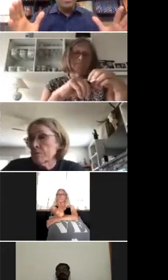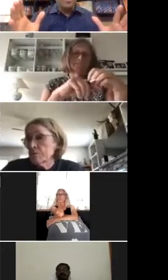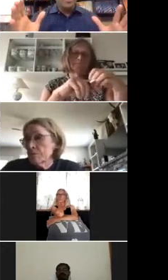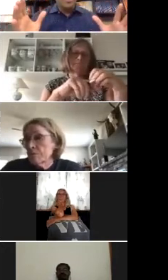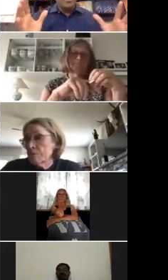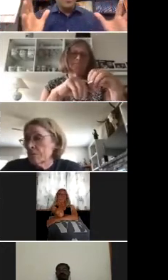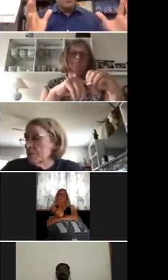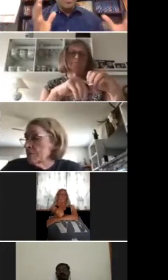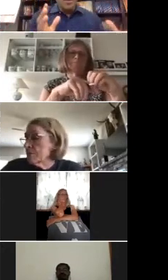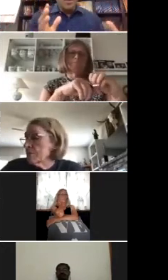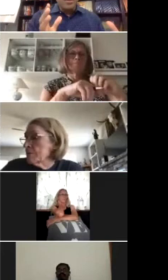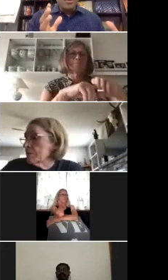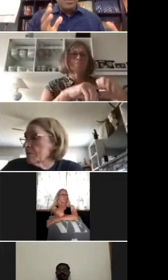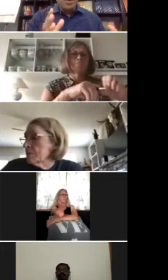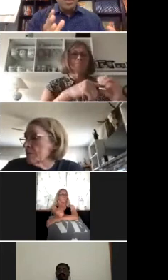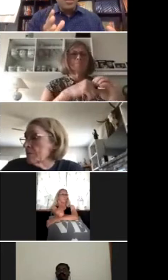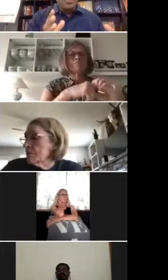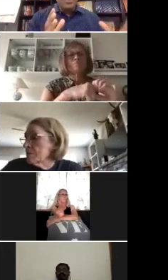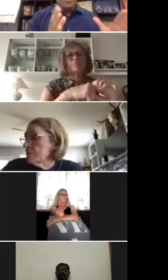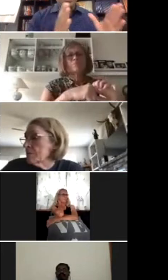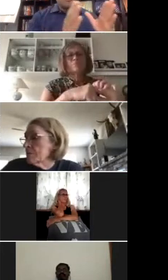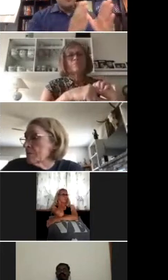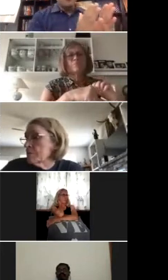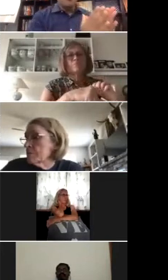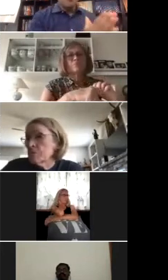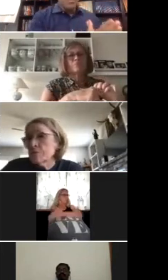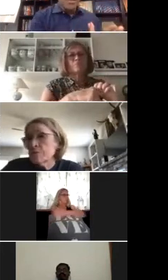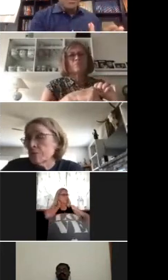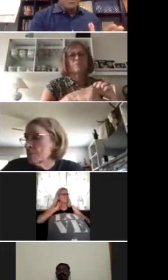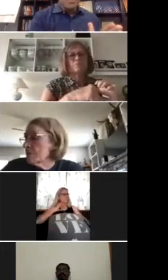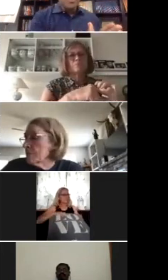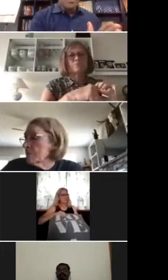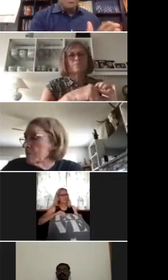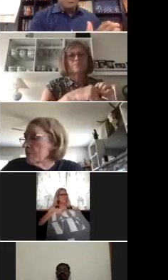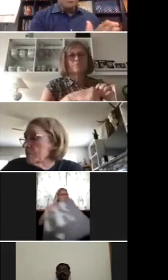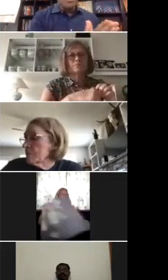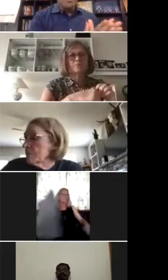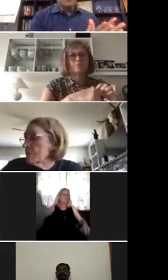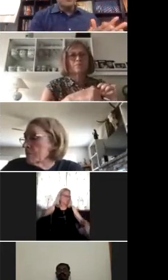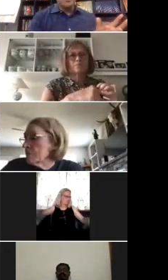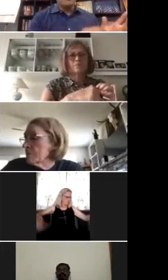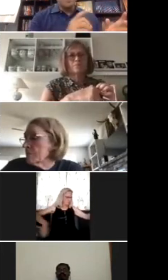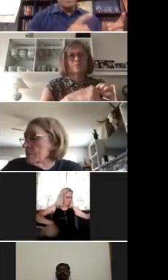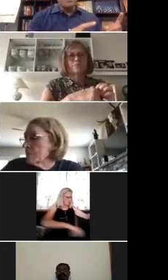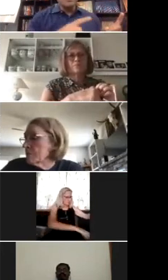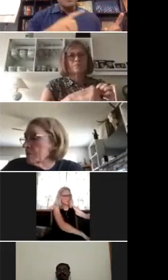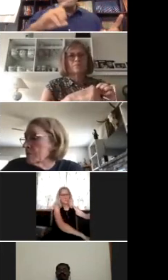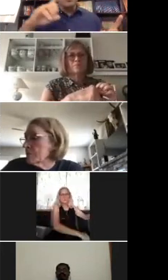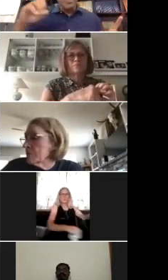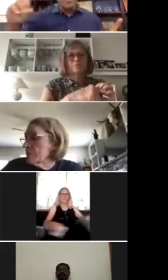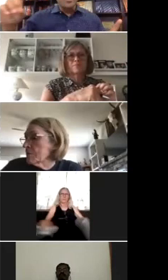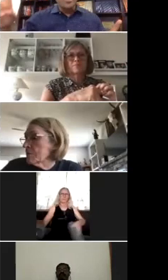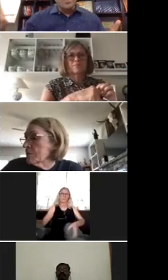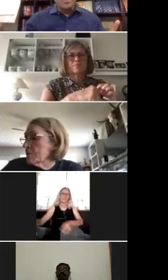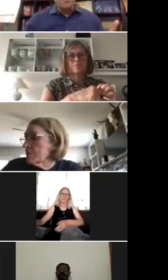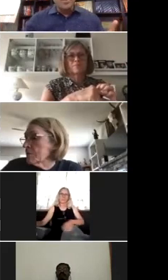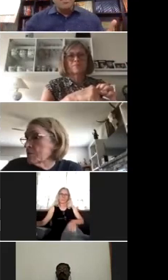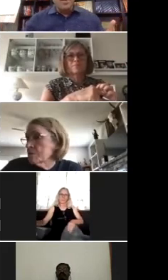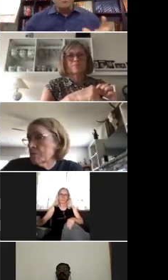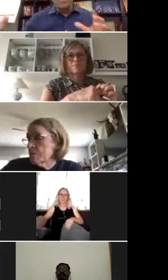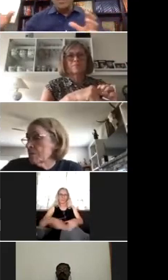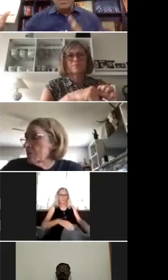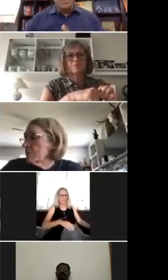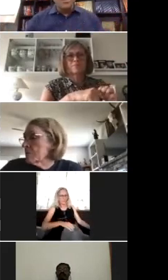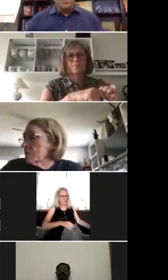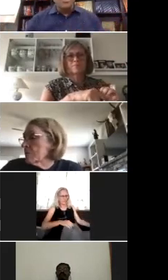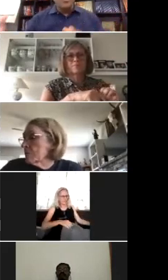mistake. Female is not a mistake. Male is not a mistake. Male doesn't need to act like a